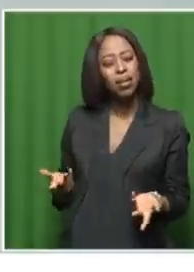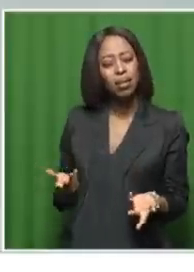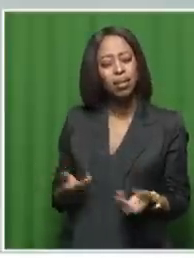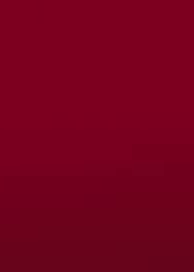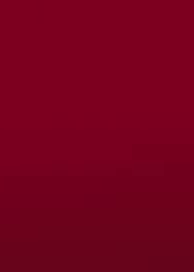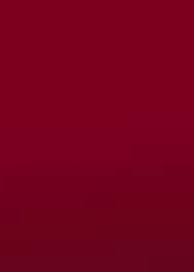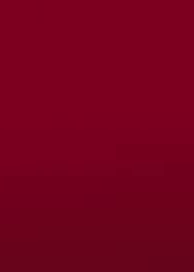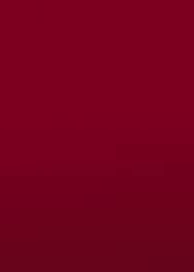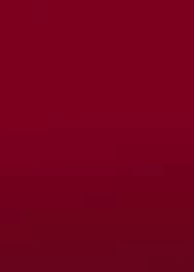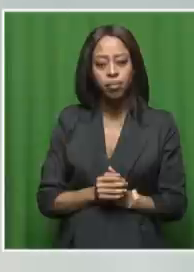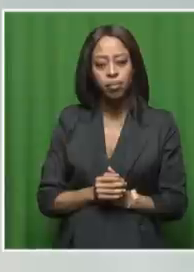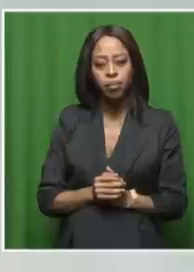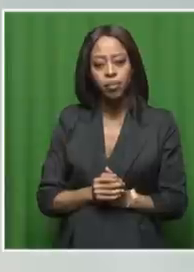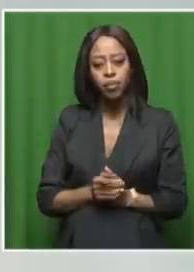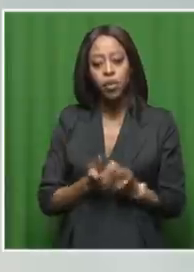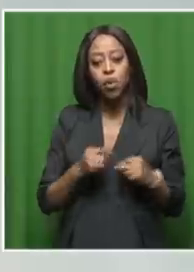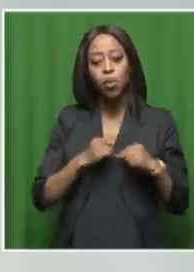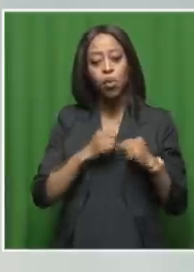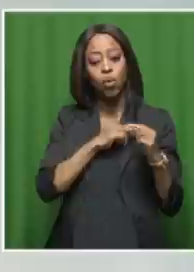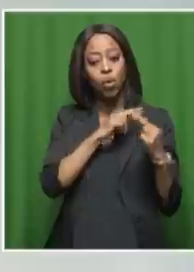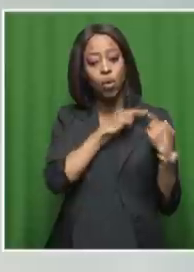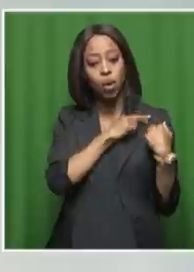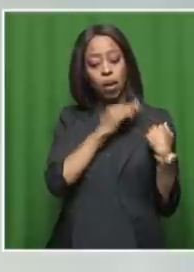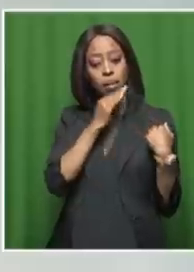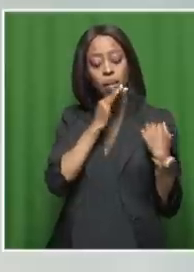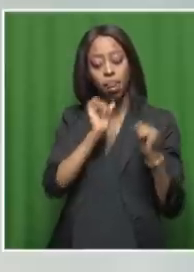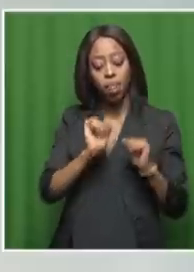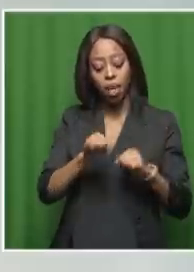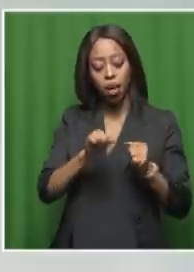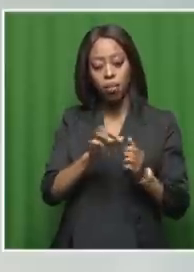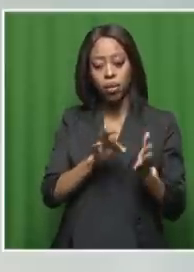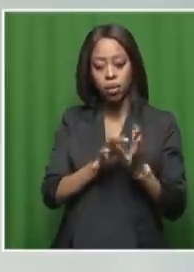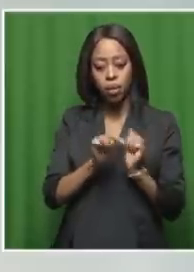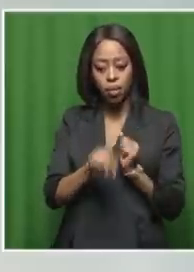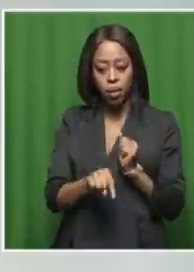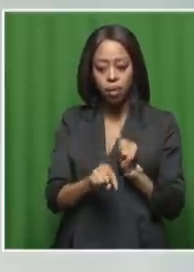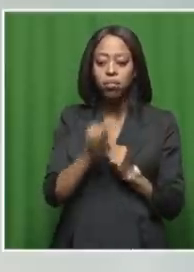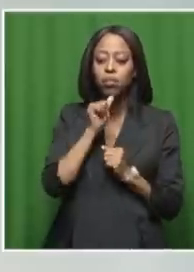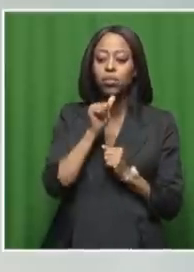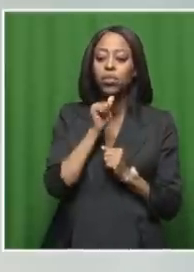and an SMME? Therefore, you must sign an agreement